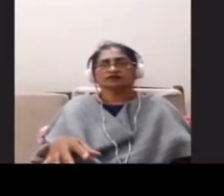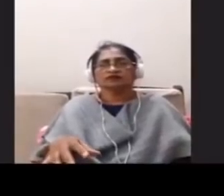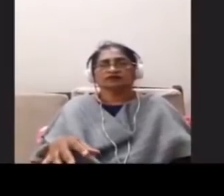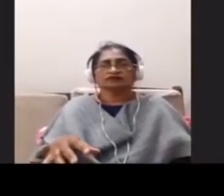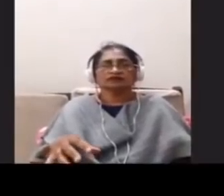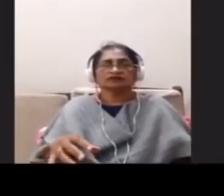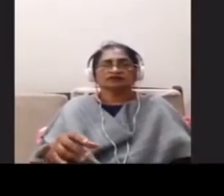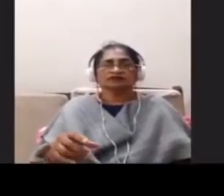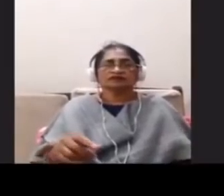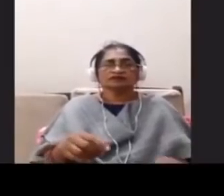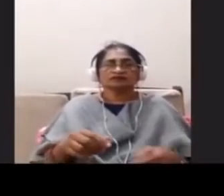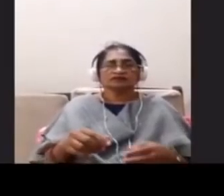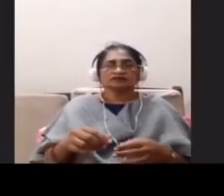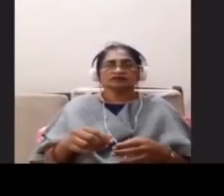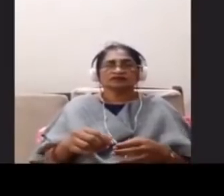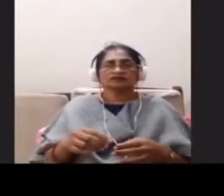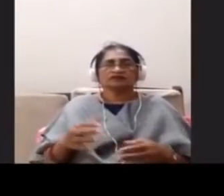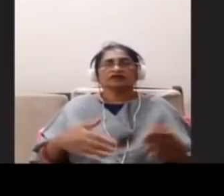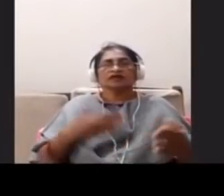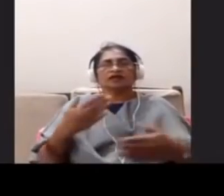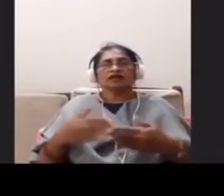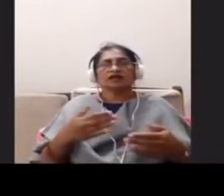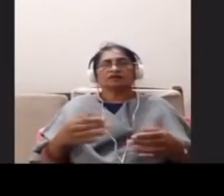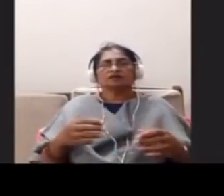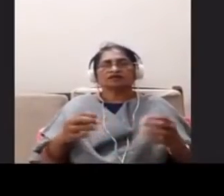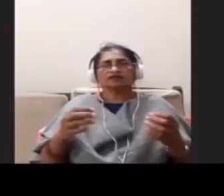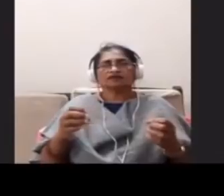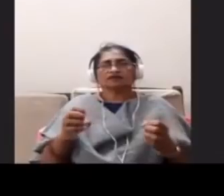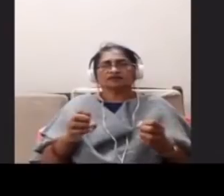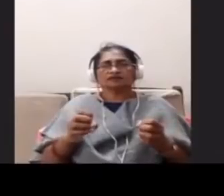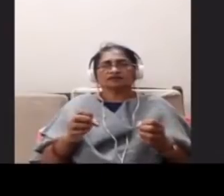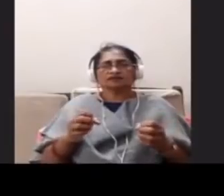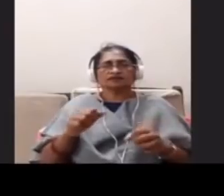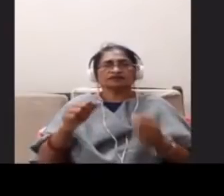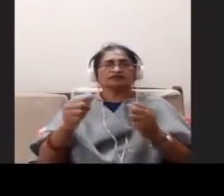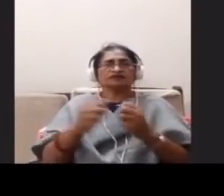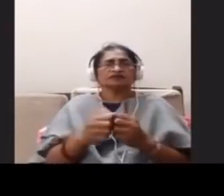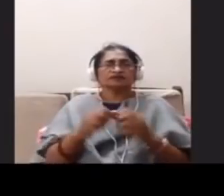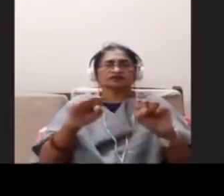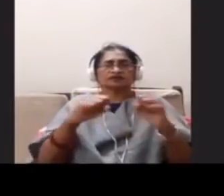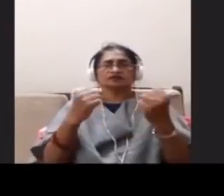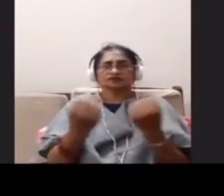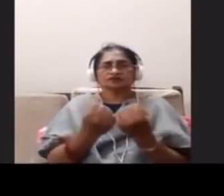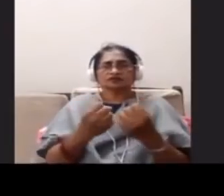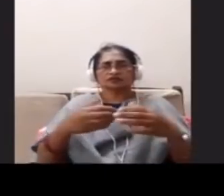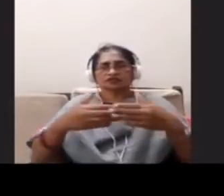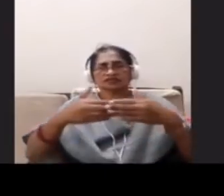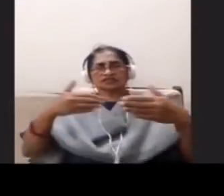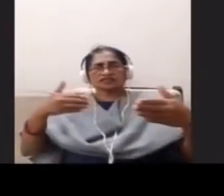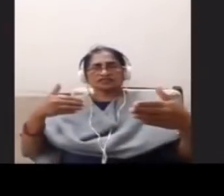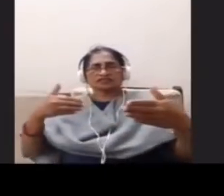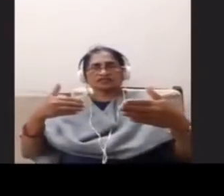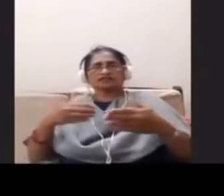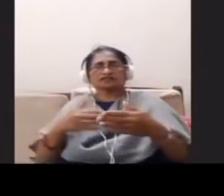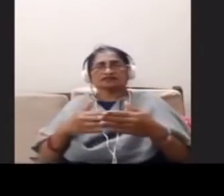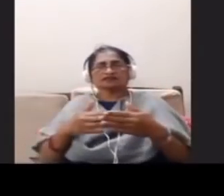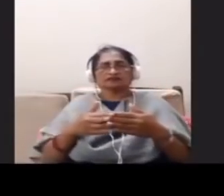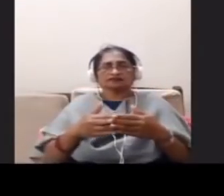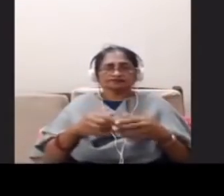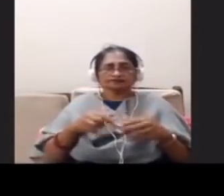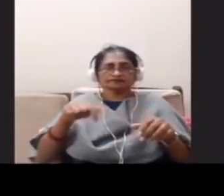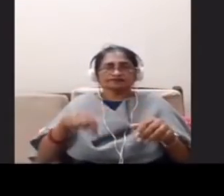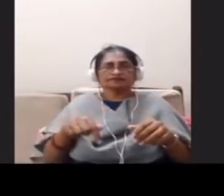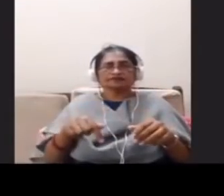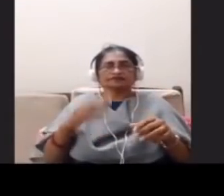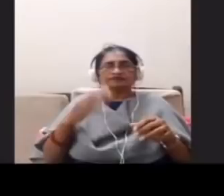services that they require have been affected by the need to maintain social distance. This year, the theme therefore calls